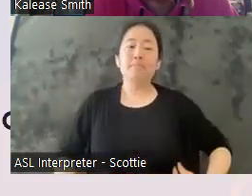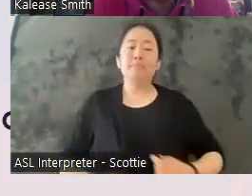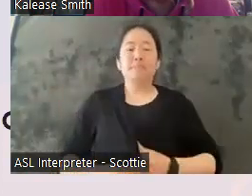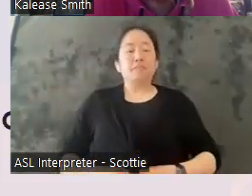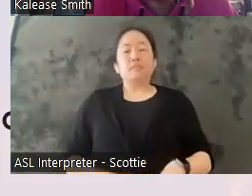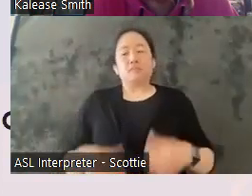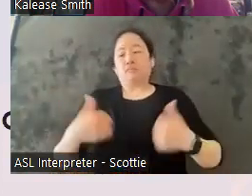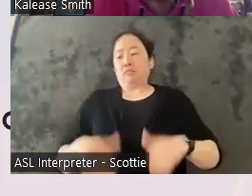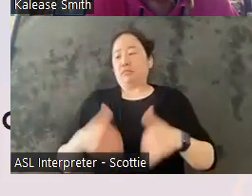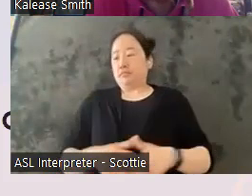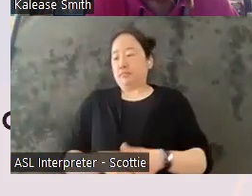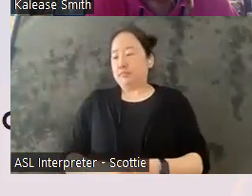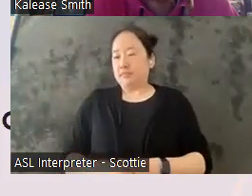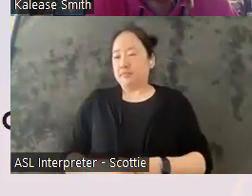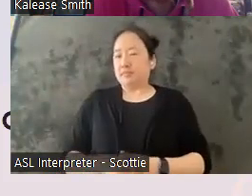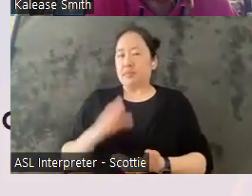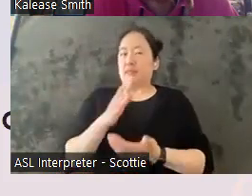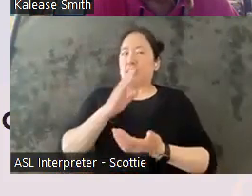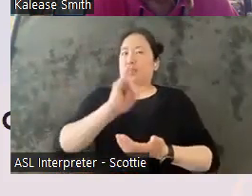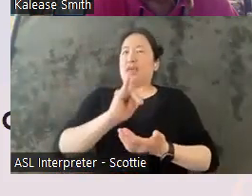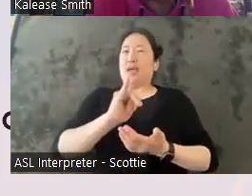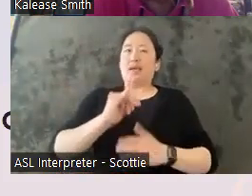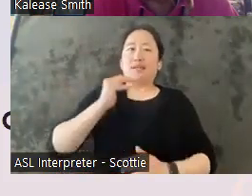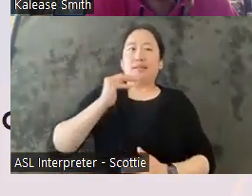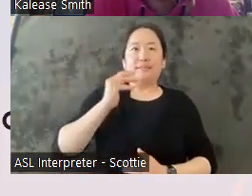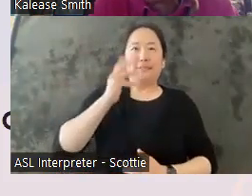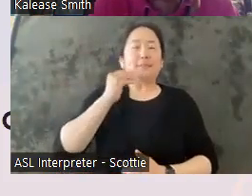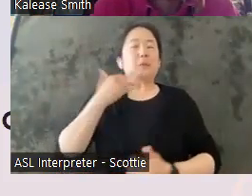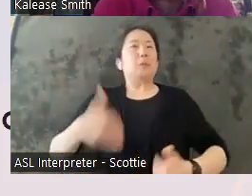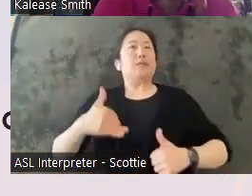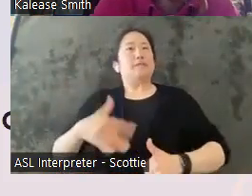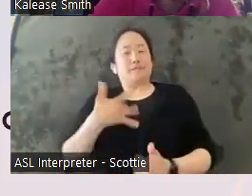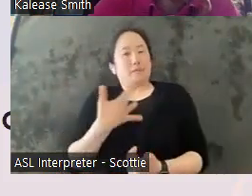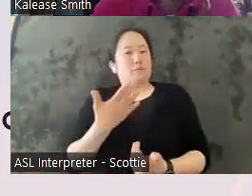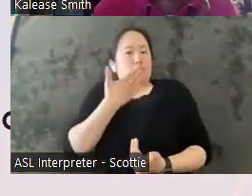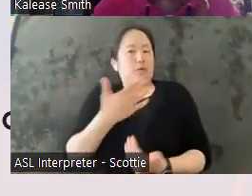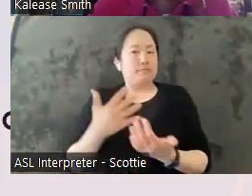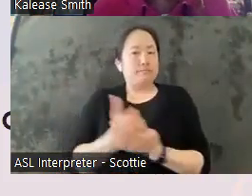that piece is really important, what I wanted to share with you all as well.